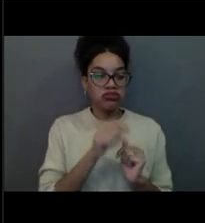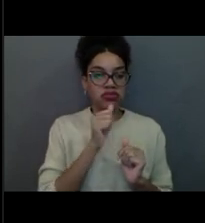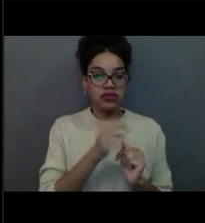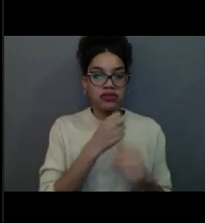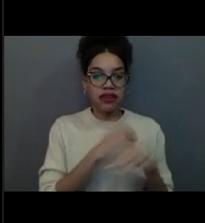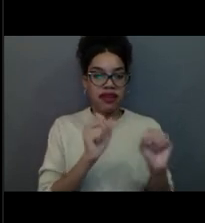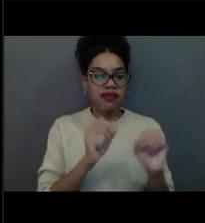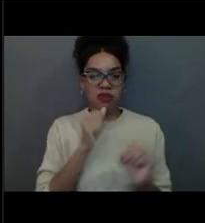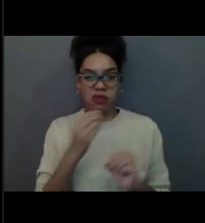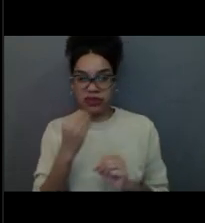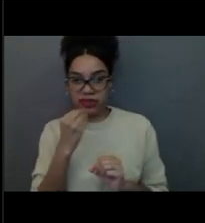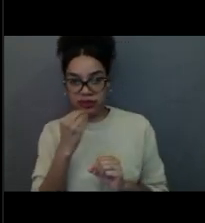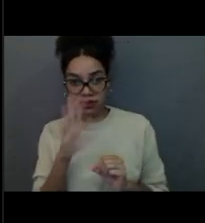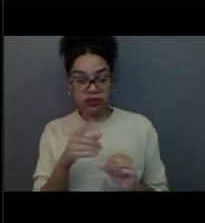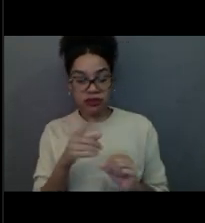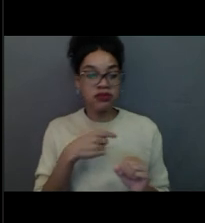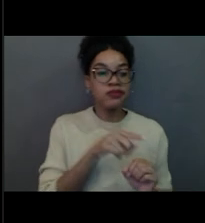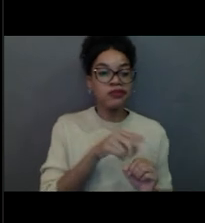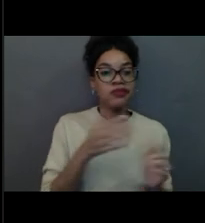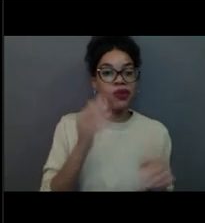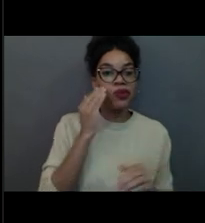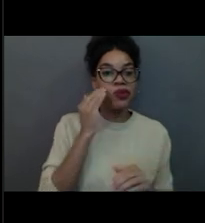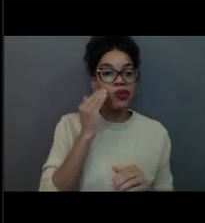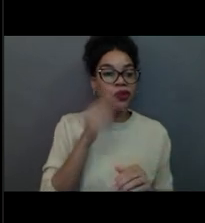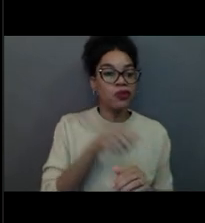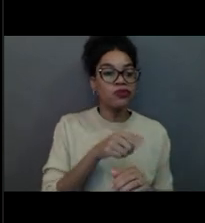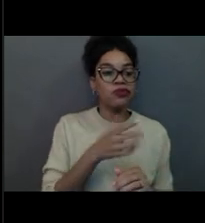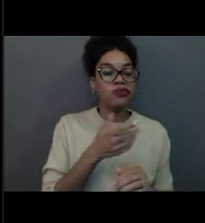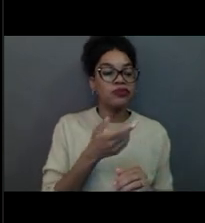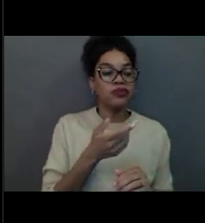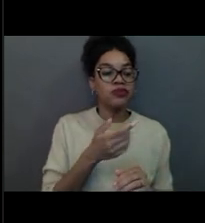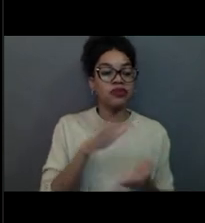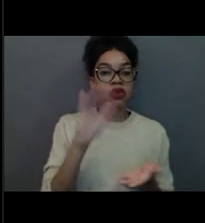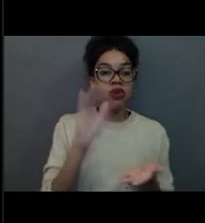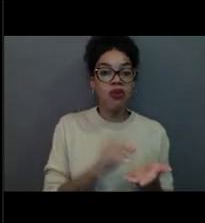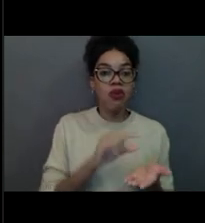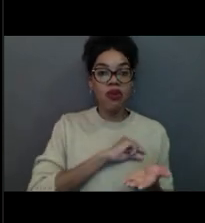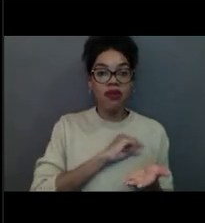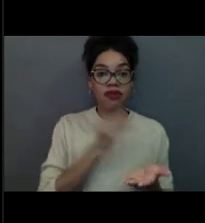know typically any, like I said, a bad shrimp or